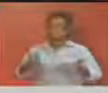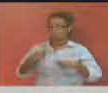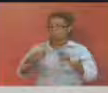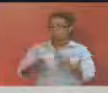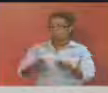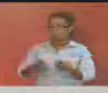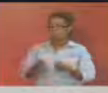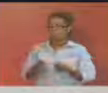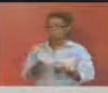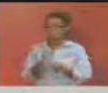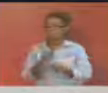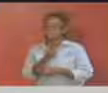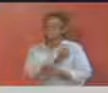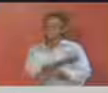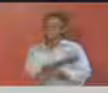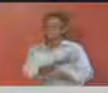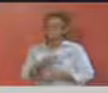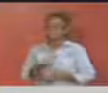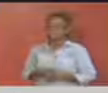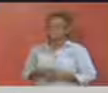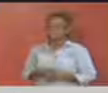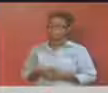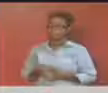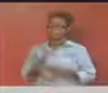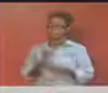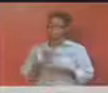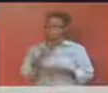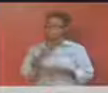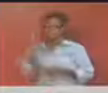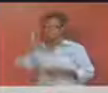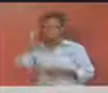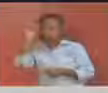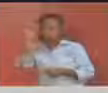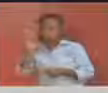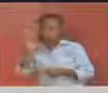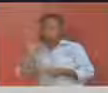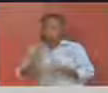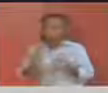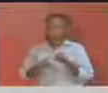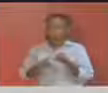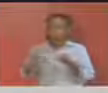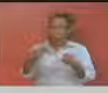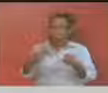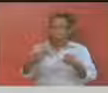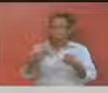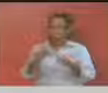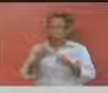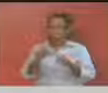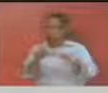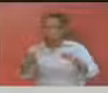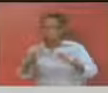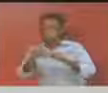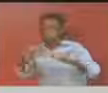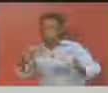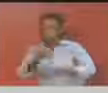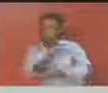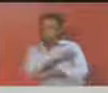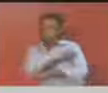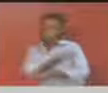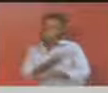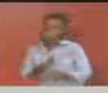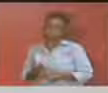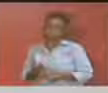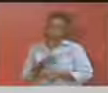vaccines, having consumables, and having the physical sites. We have already begun